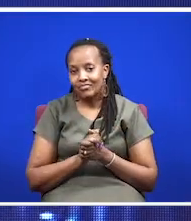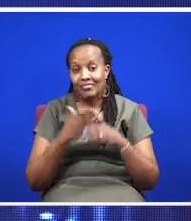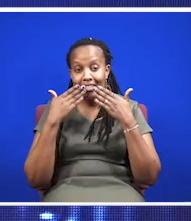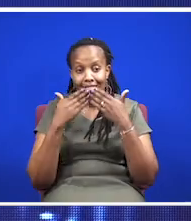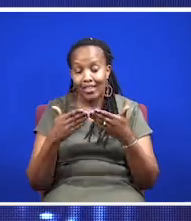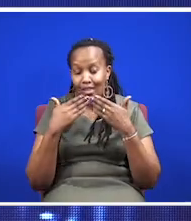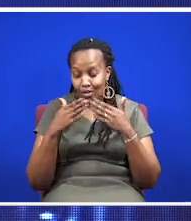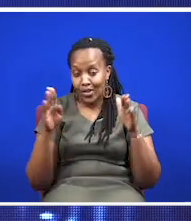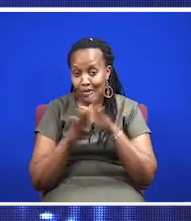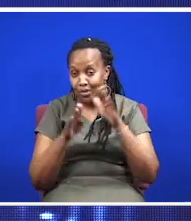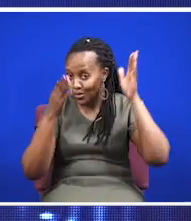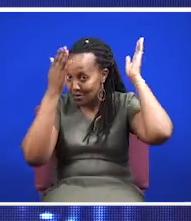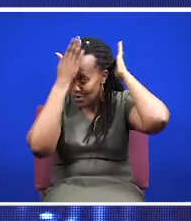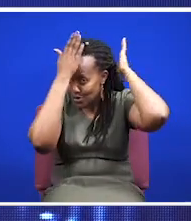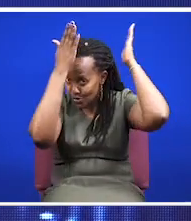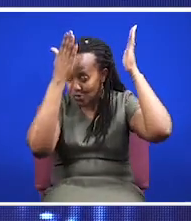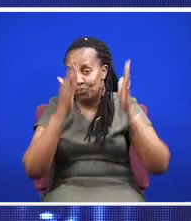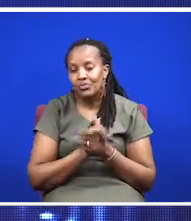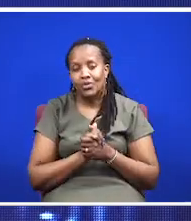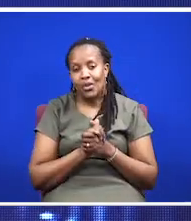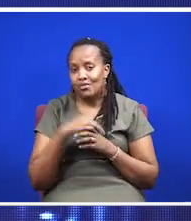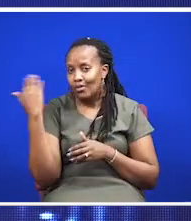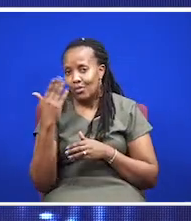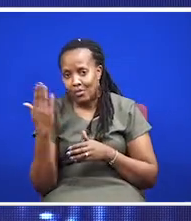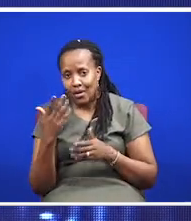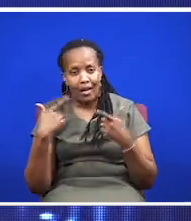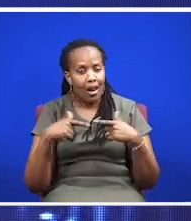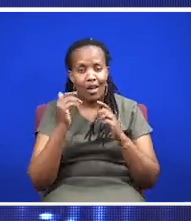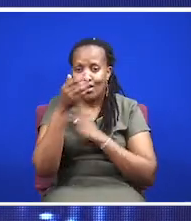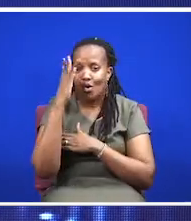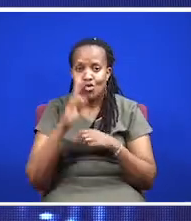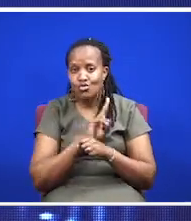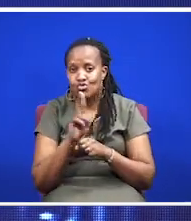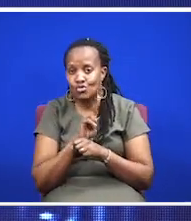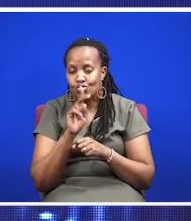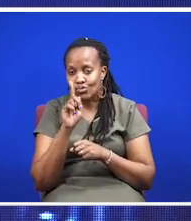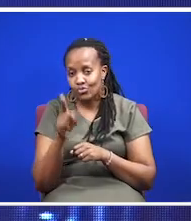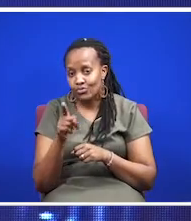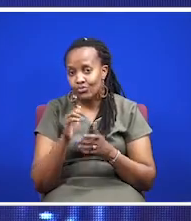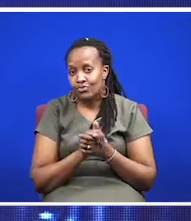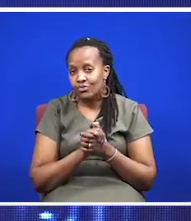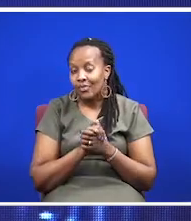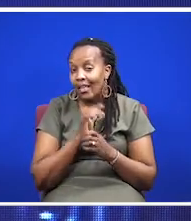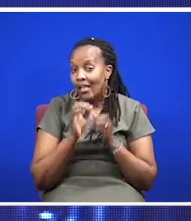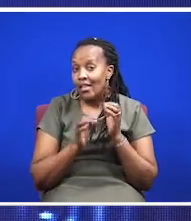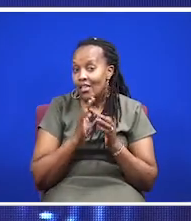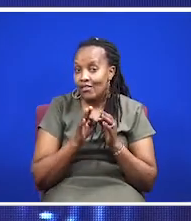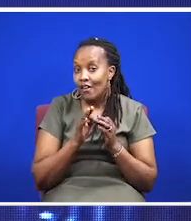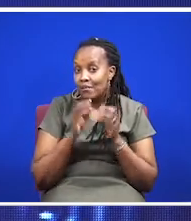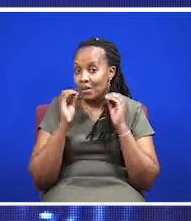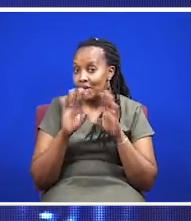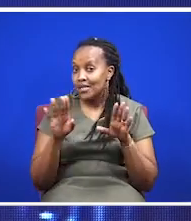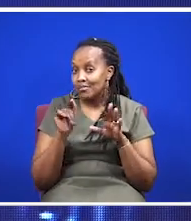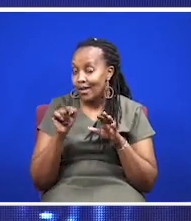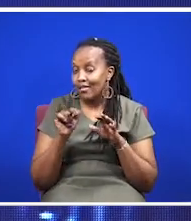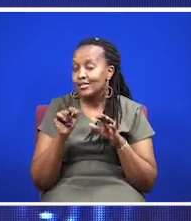much, Deputy Bishop, for that amazing sermon. Thank you for allowing God to use you today. All right, in case you have been blessed by the